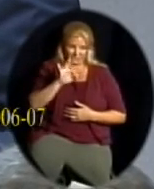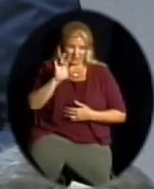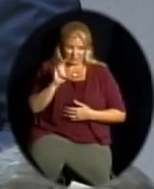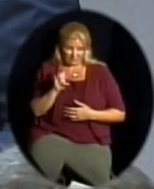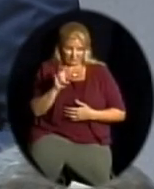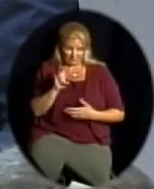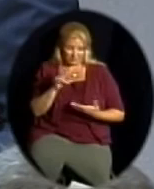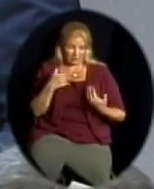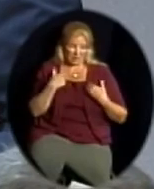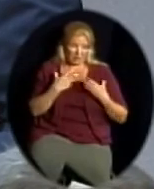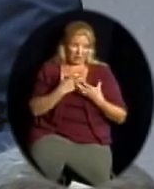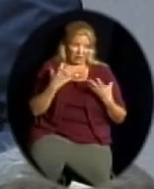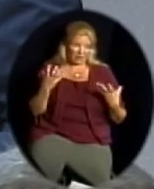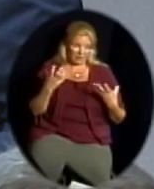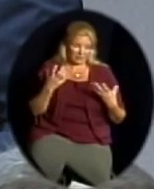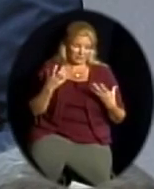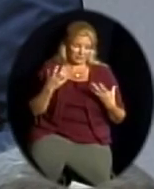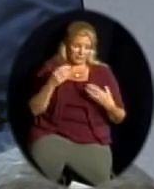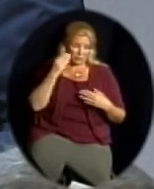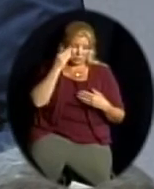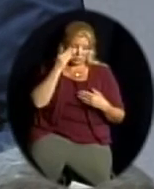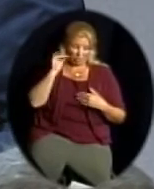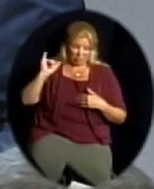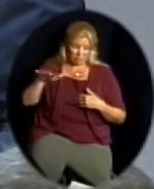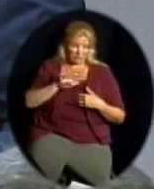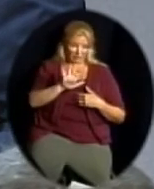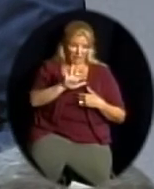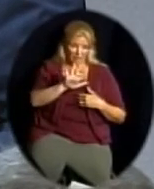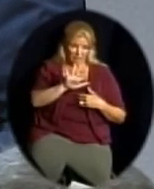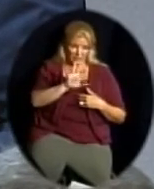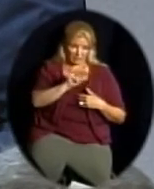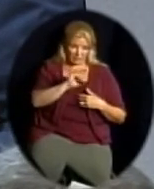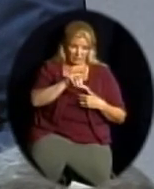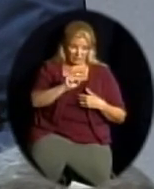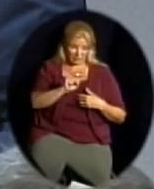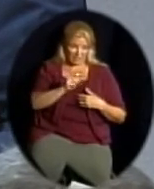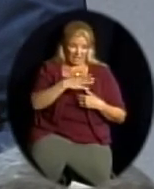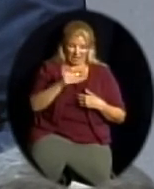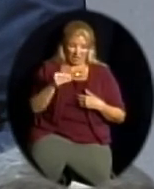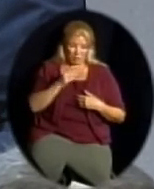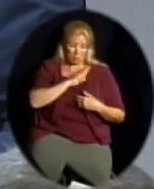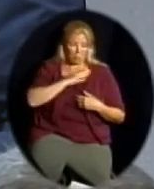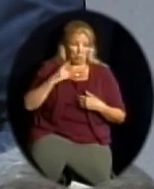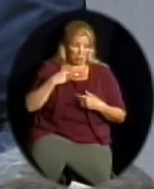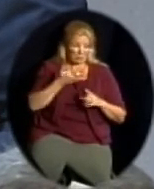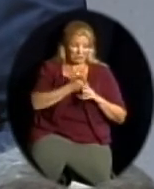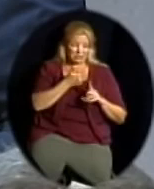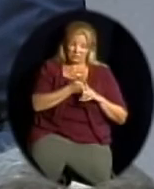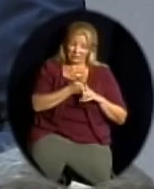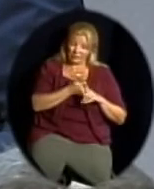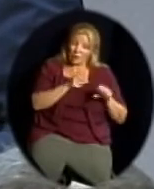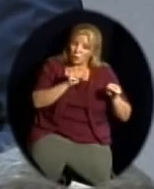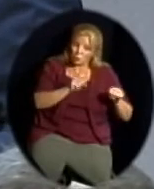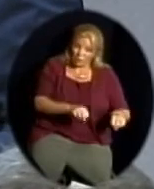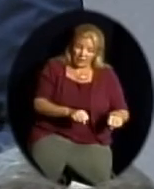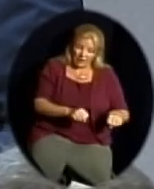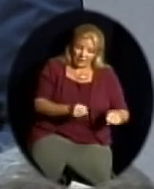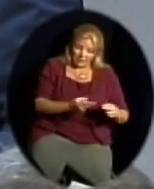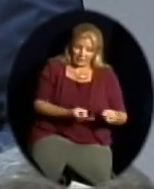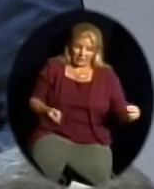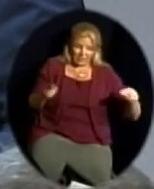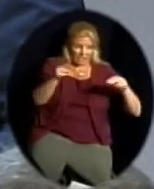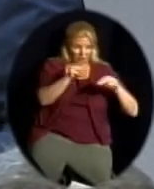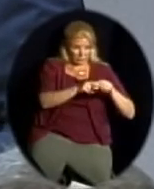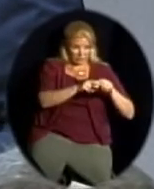73 million, we pointed out that was 5 mils, and very easily the board could have actually increased the